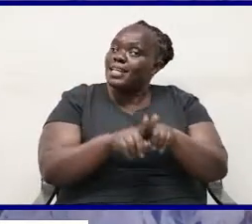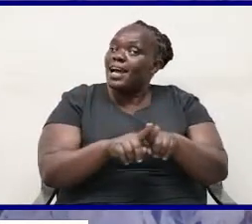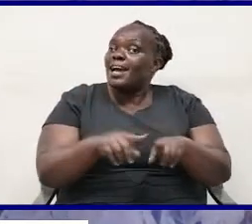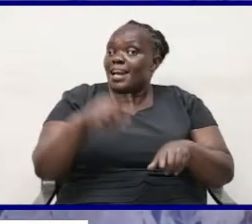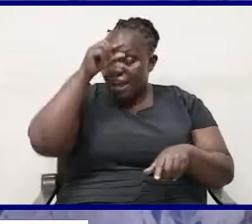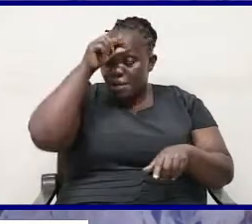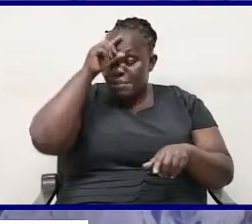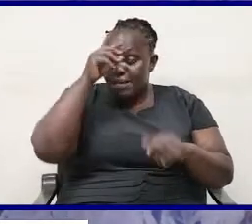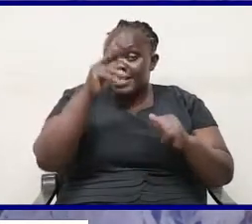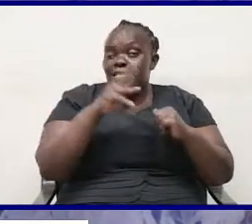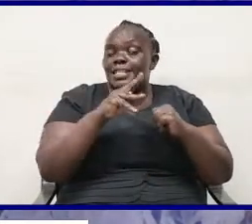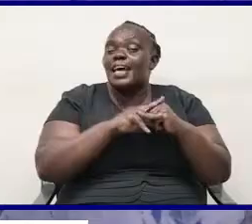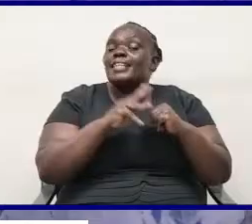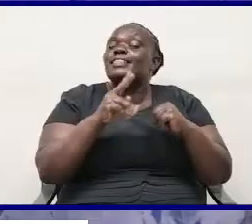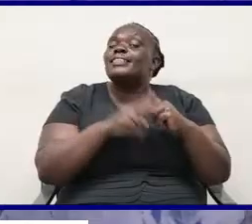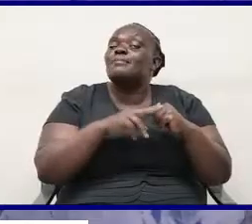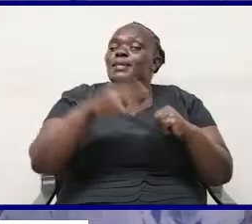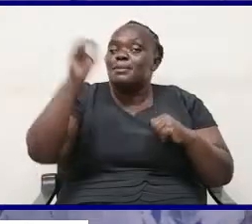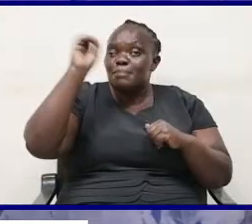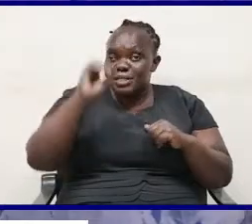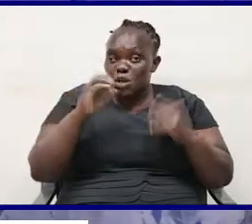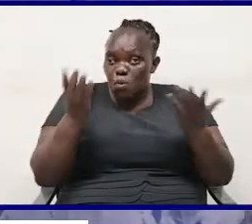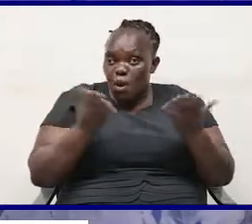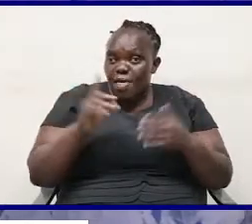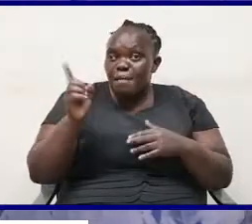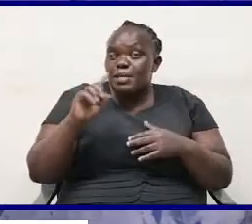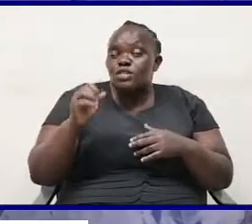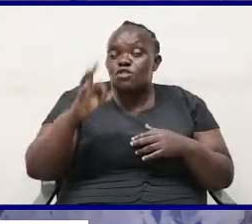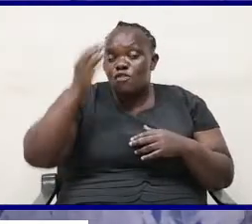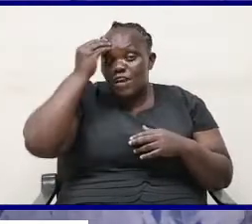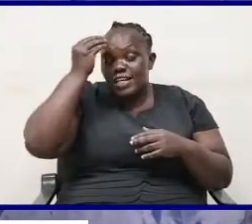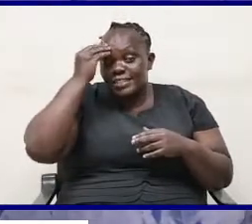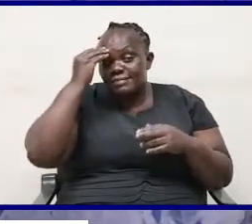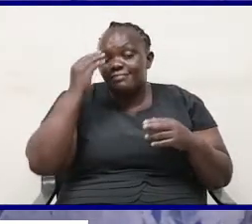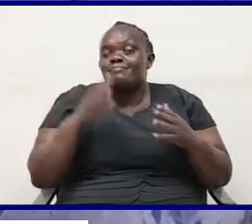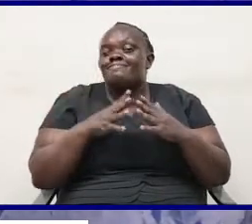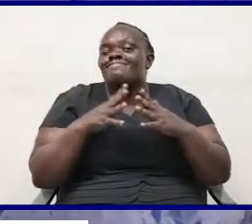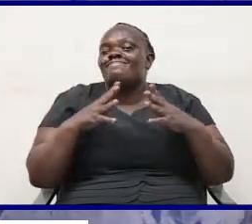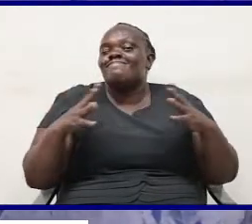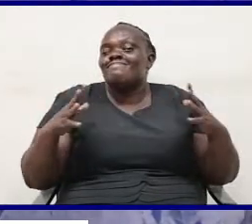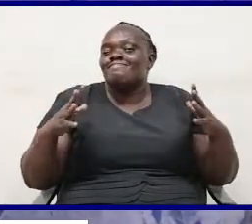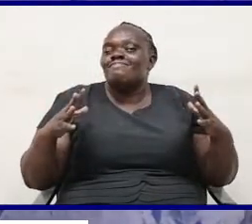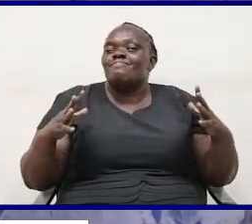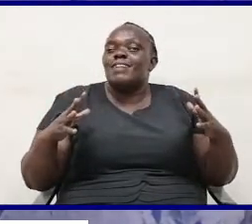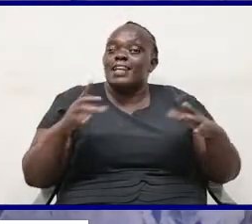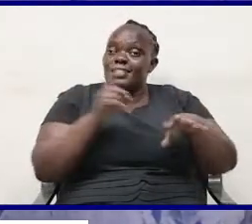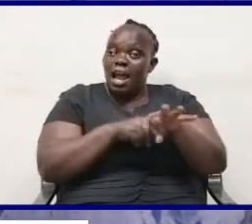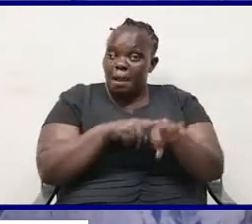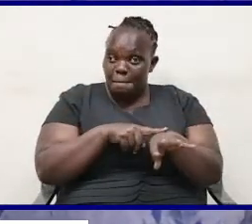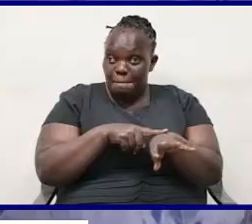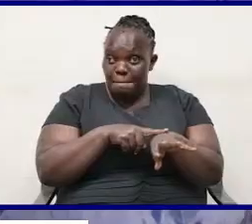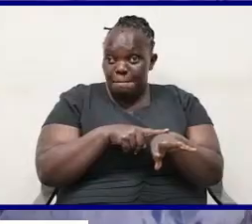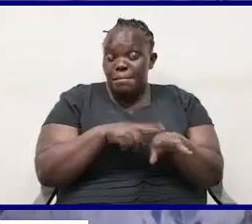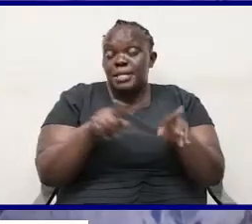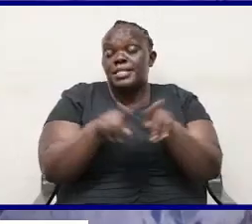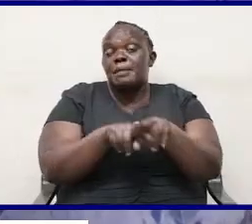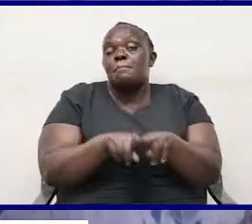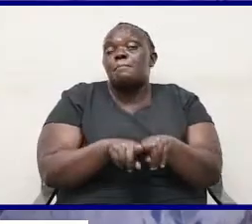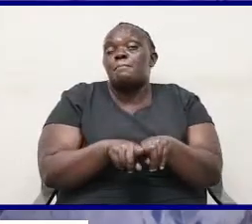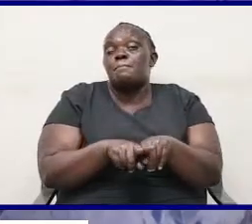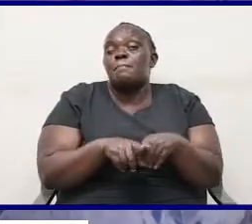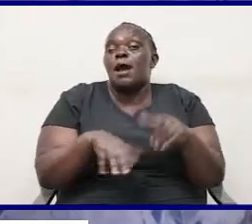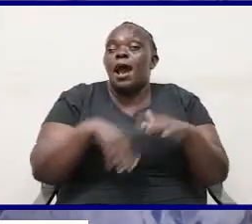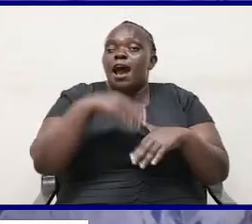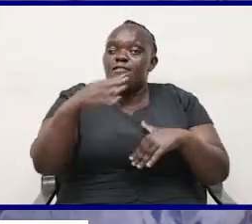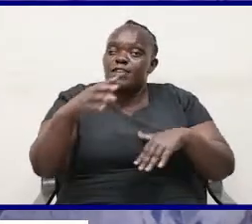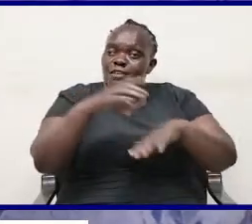97% transition rate. And so that's why the Ministry of Education has been able to extend the time. Also,